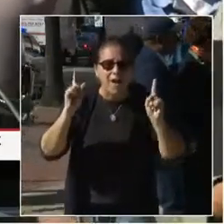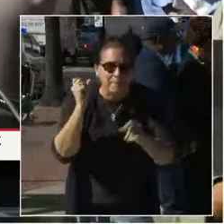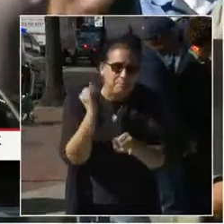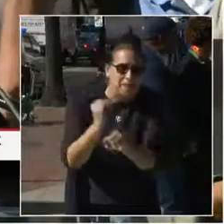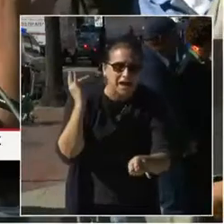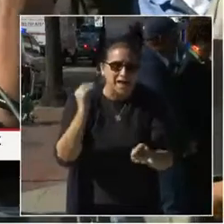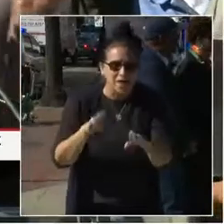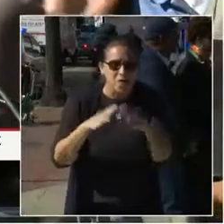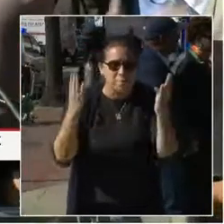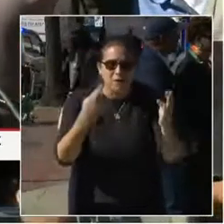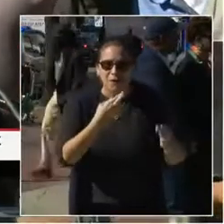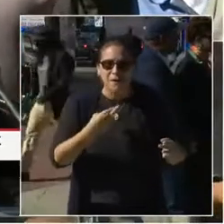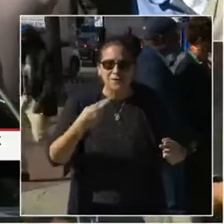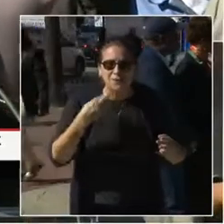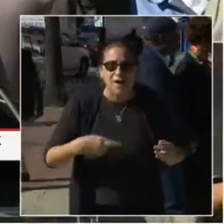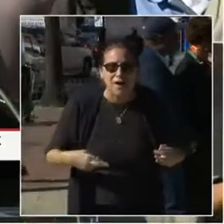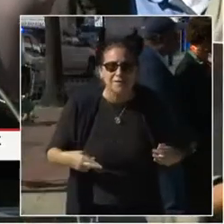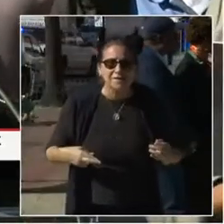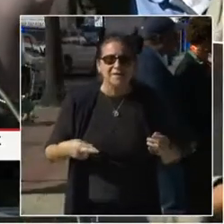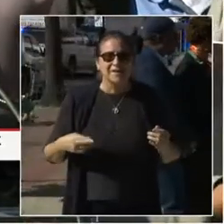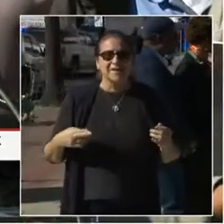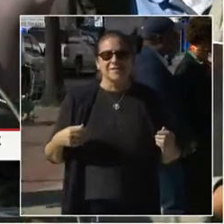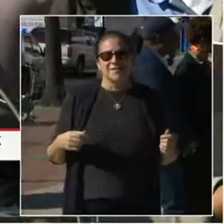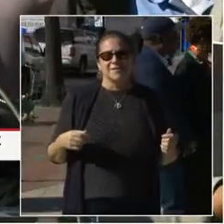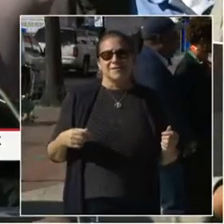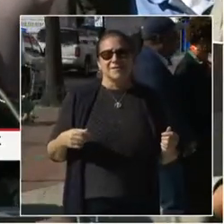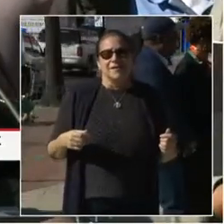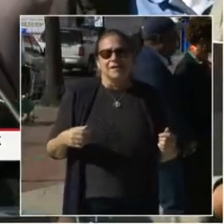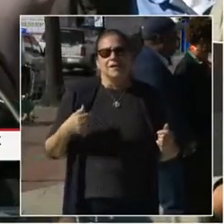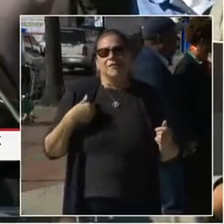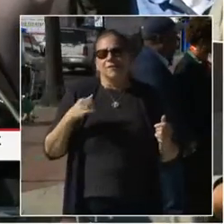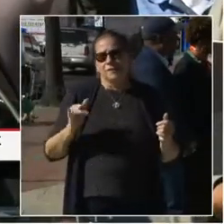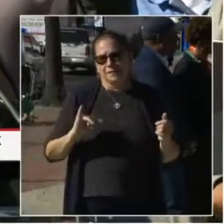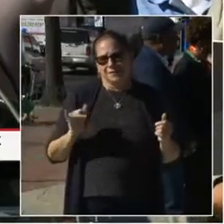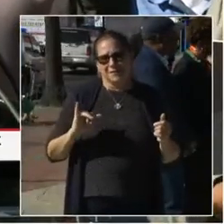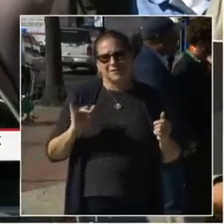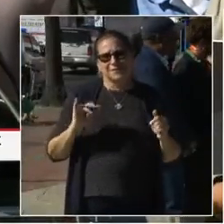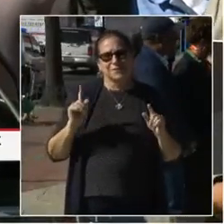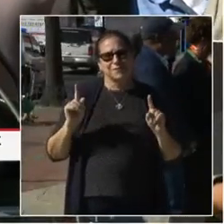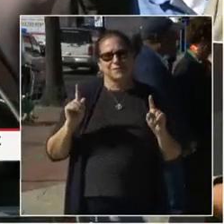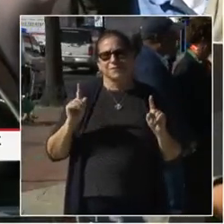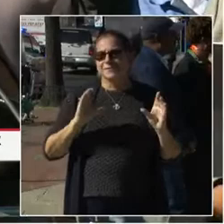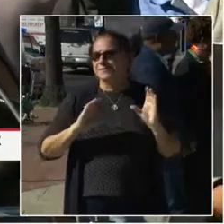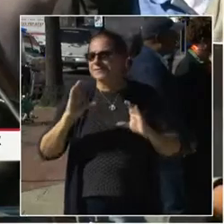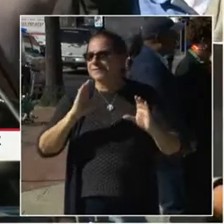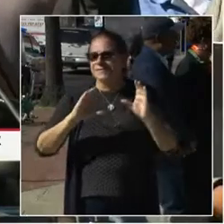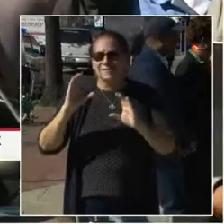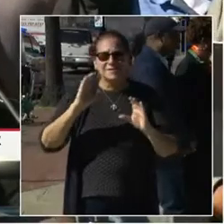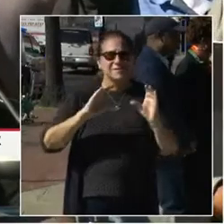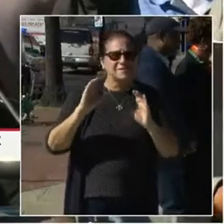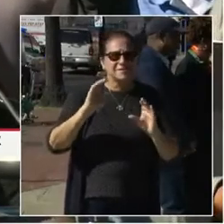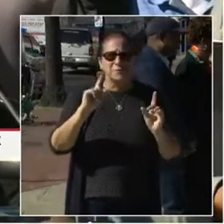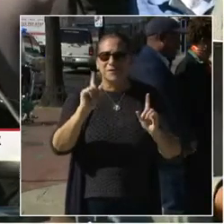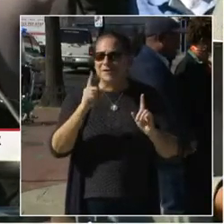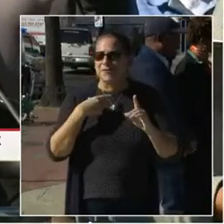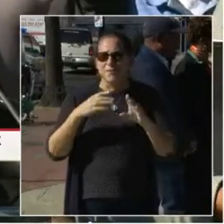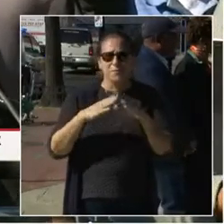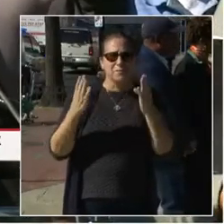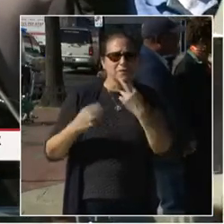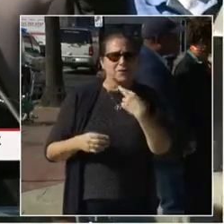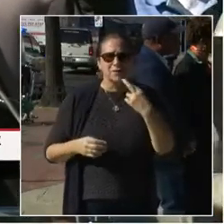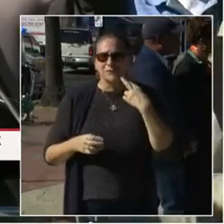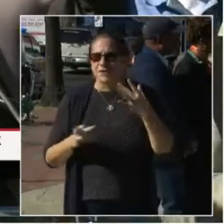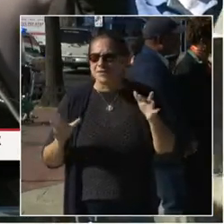the establishment that you see right behind me. When people see Fishscale, they see the success,